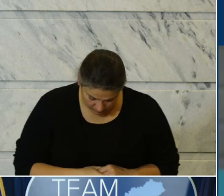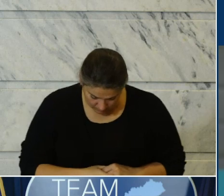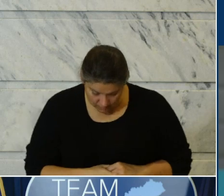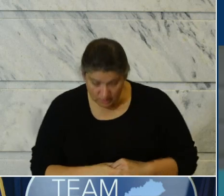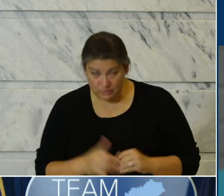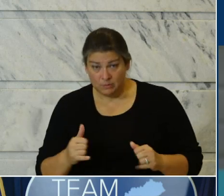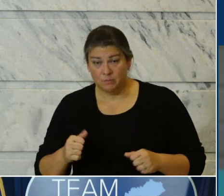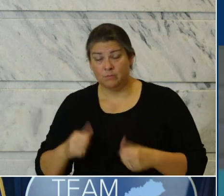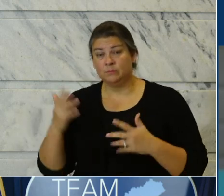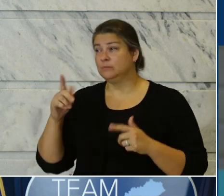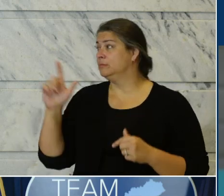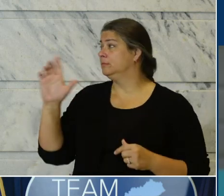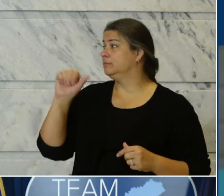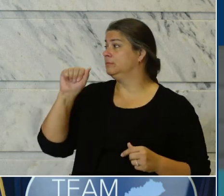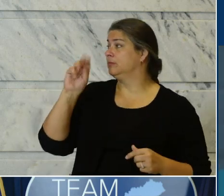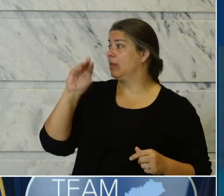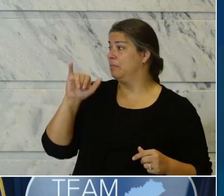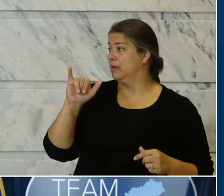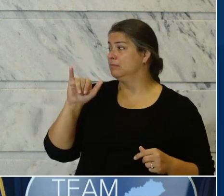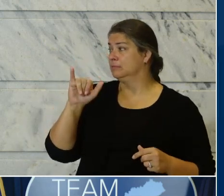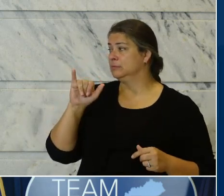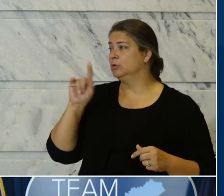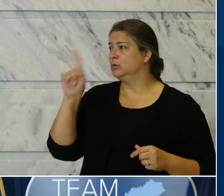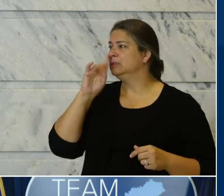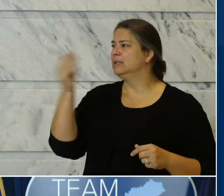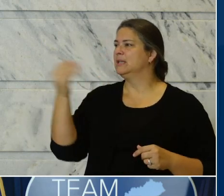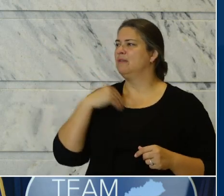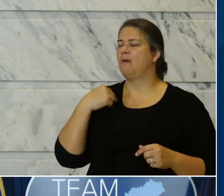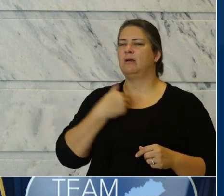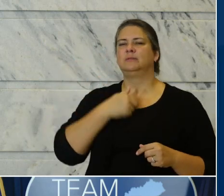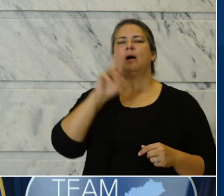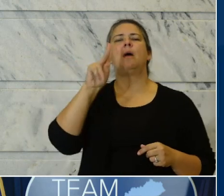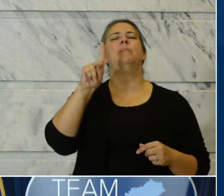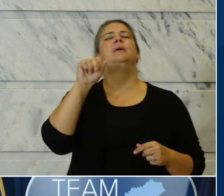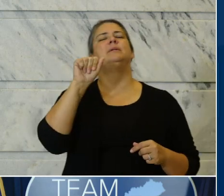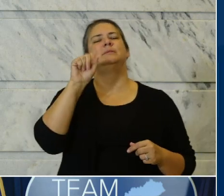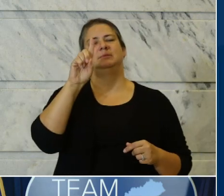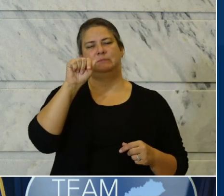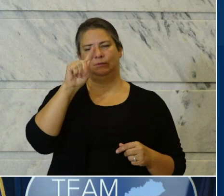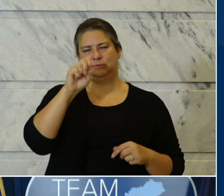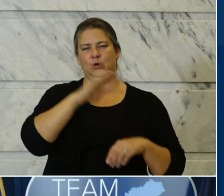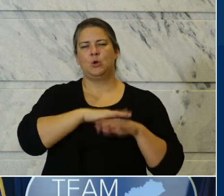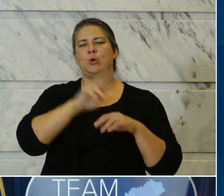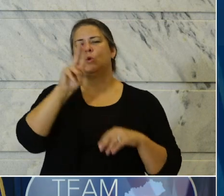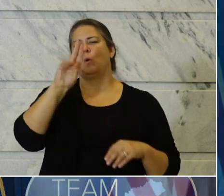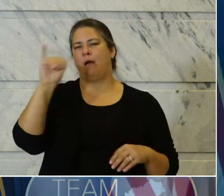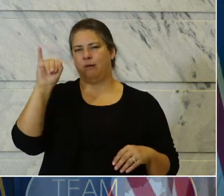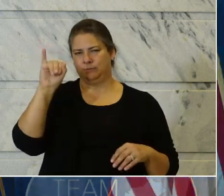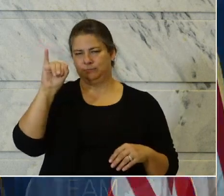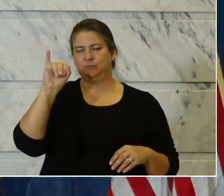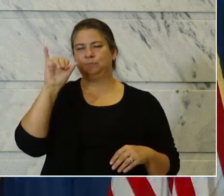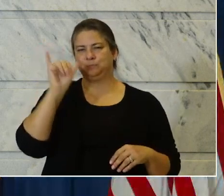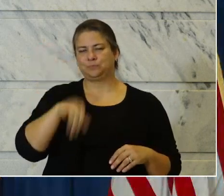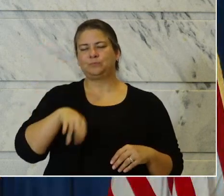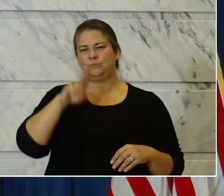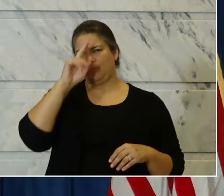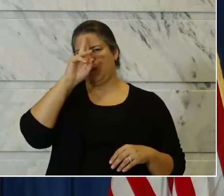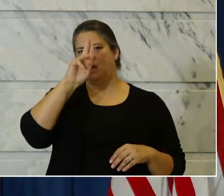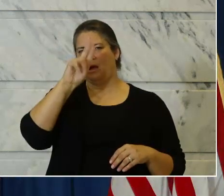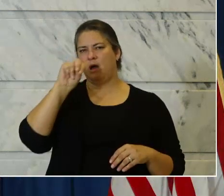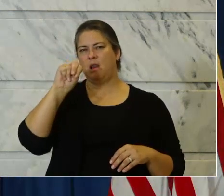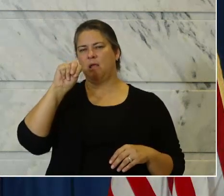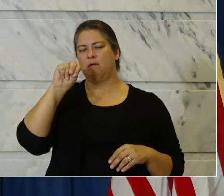is Amy Cubbage. Amy is going to give us an update on UI. We're going to start using